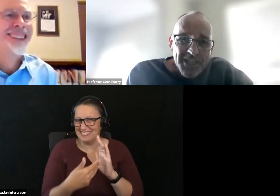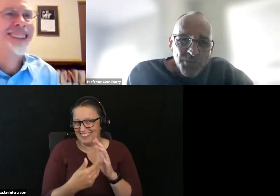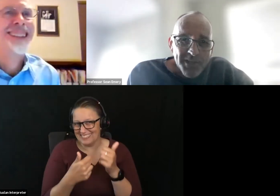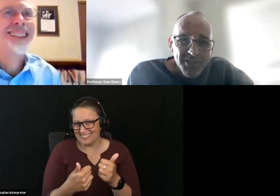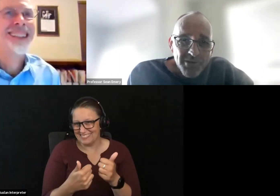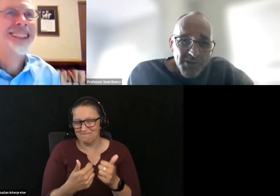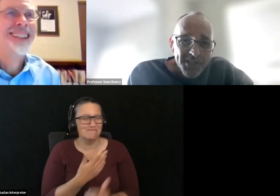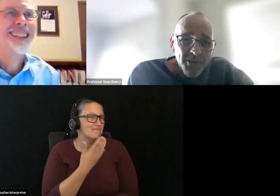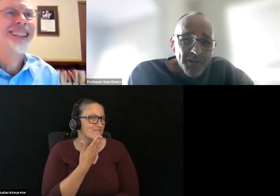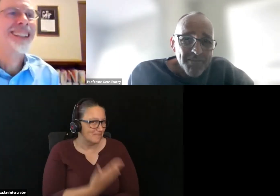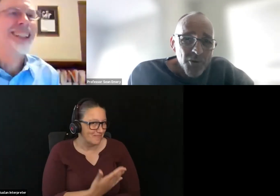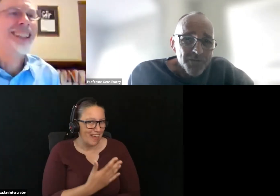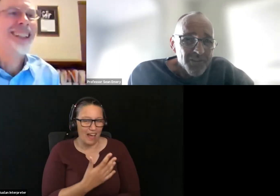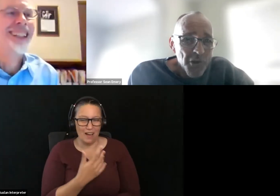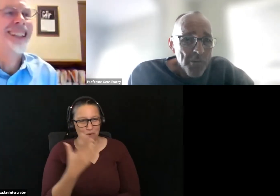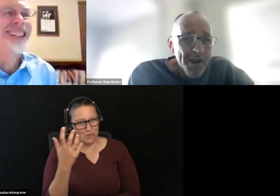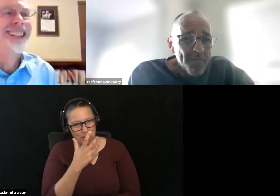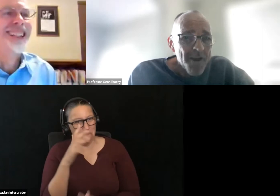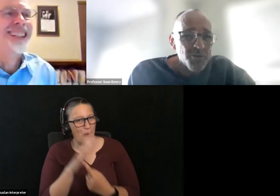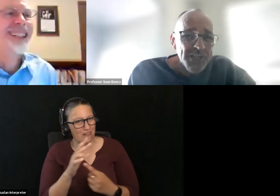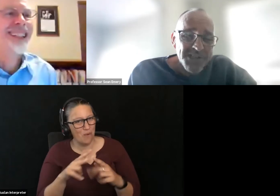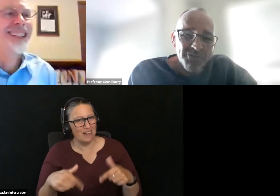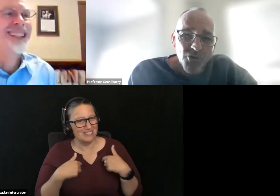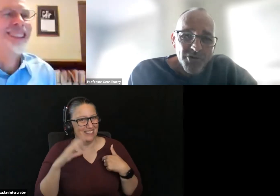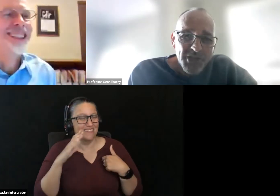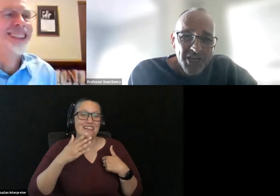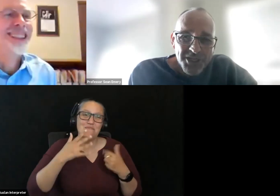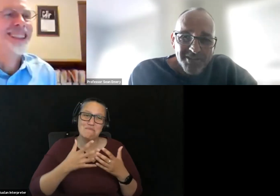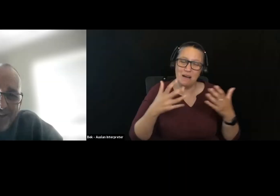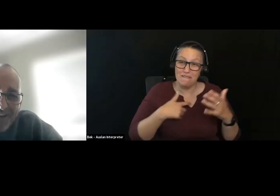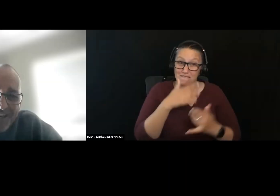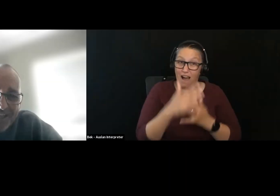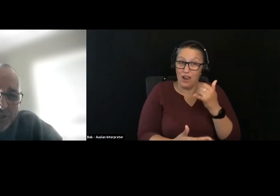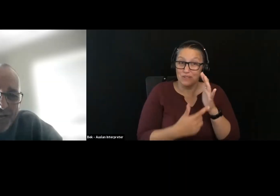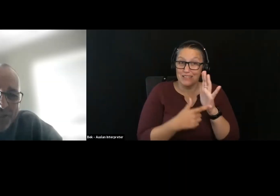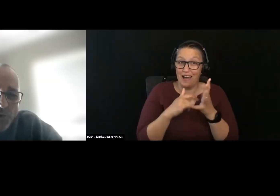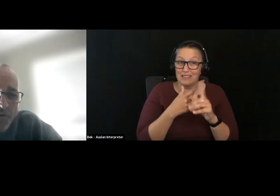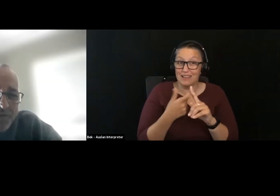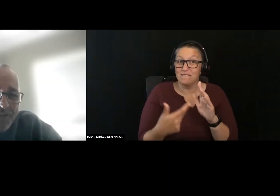The very least we could do, it was terribly important. So my final task for the session